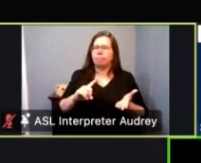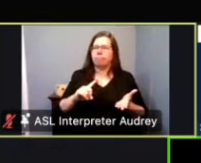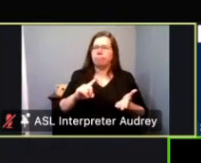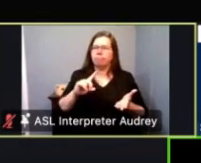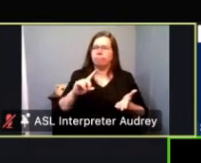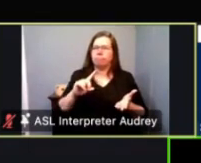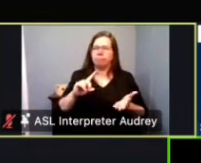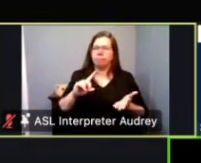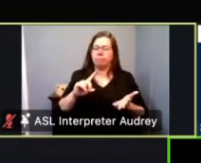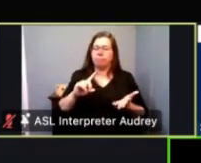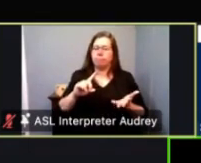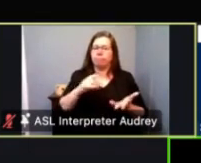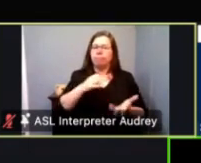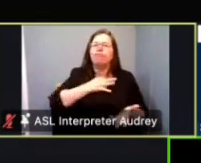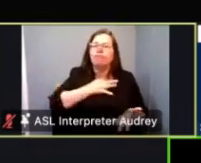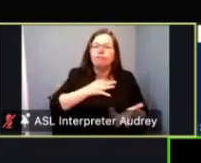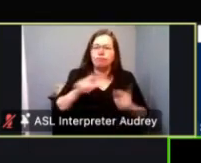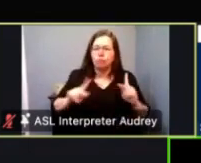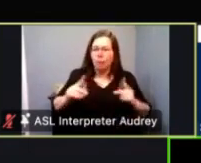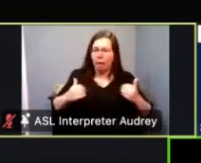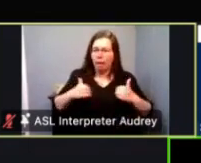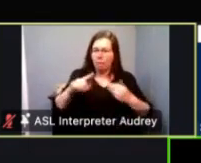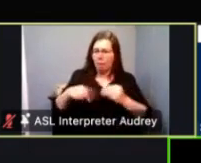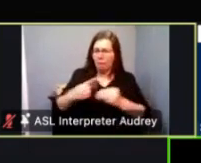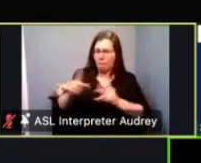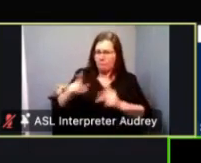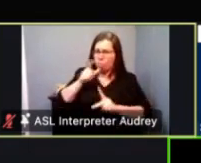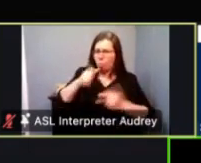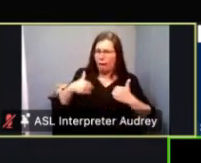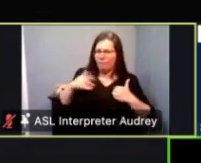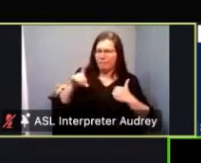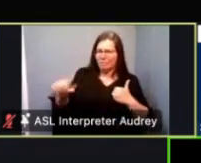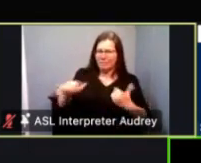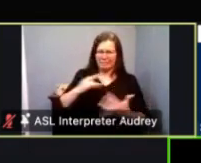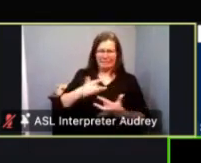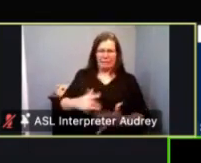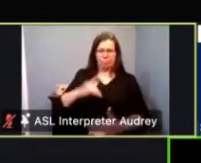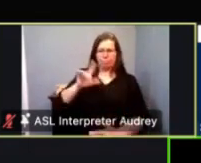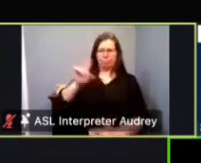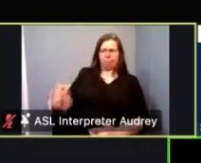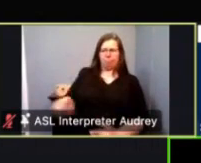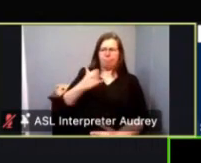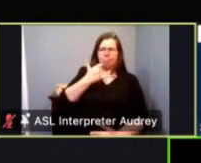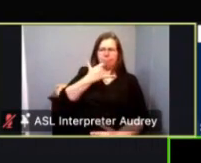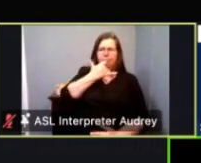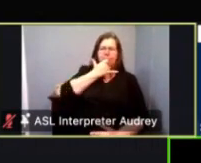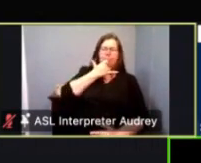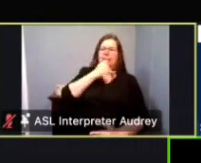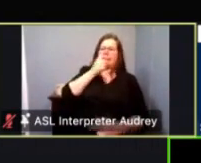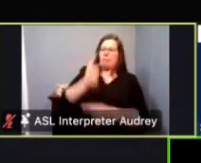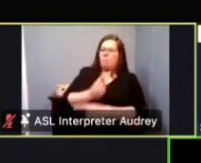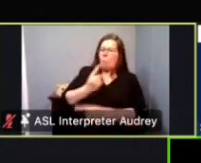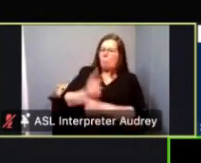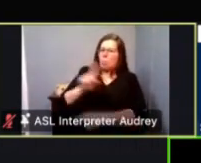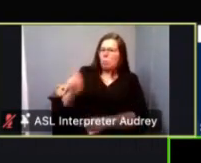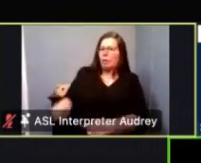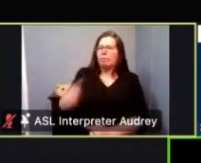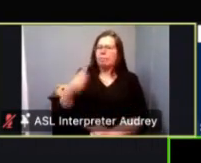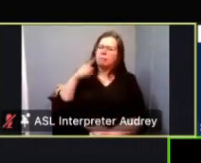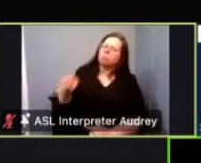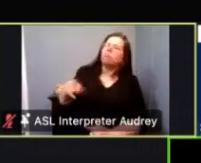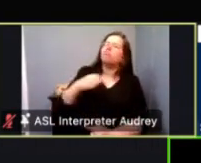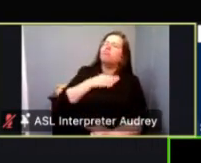people often have about people with disabilities asking inappropriate questions because they see them really as more objects